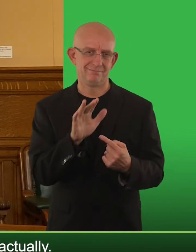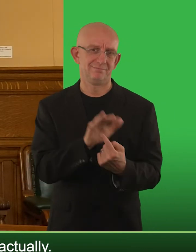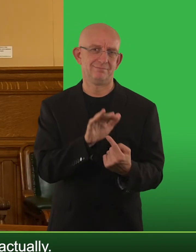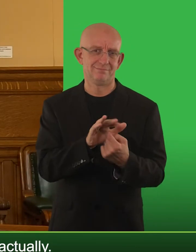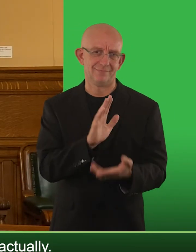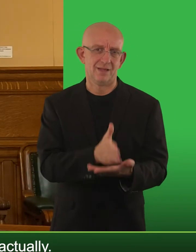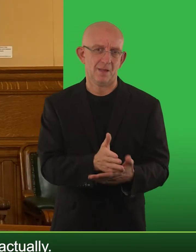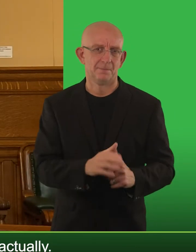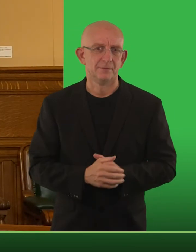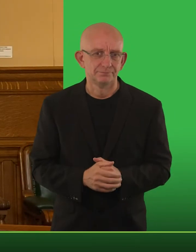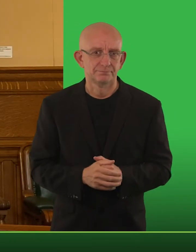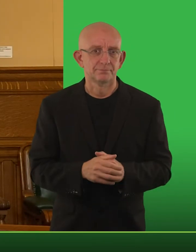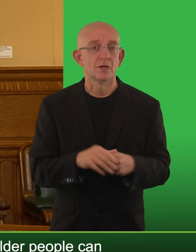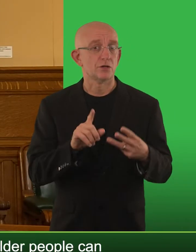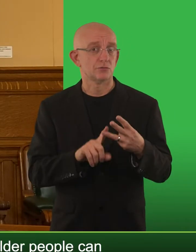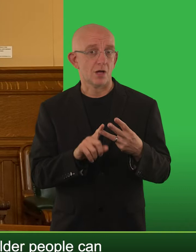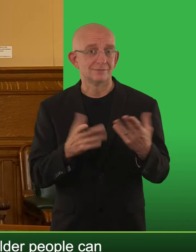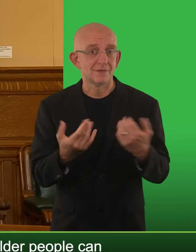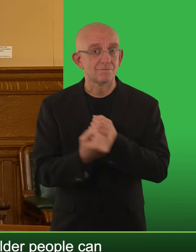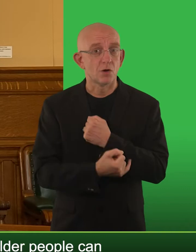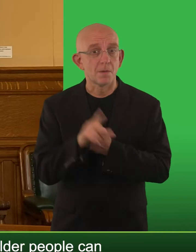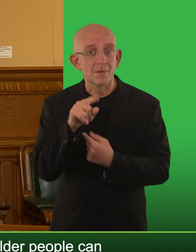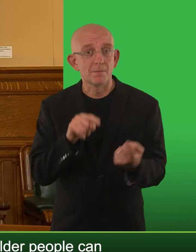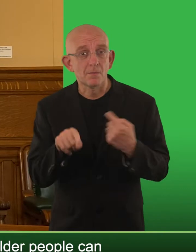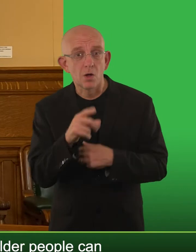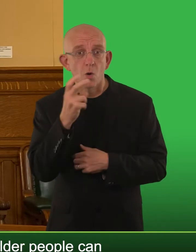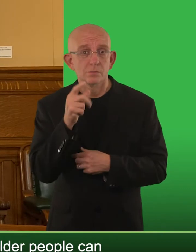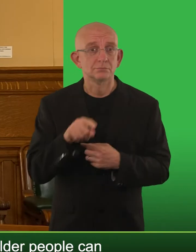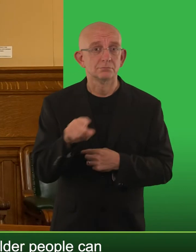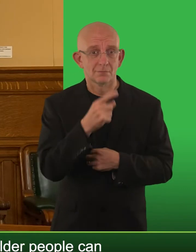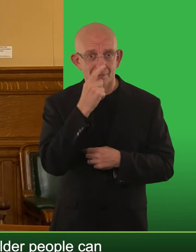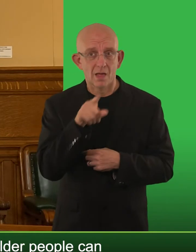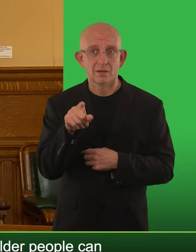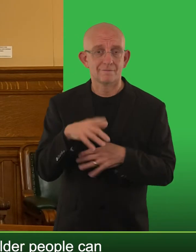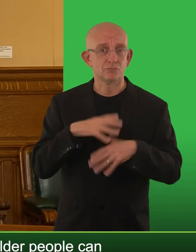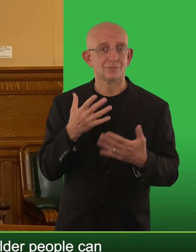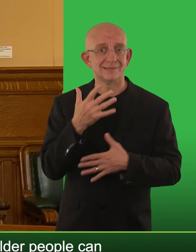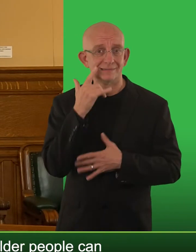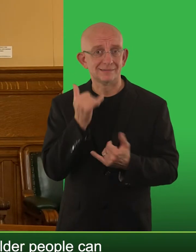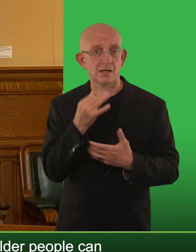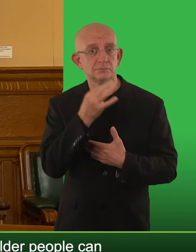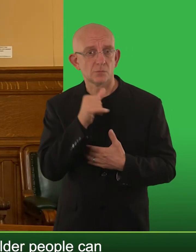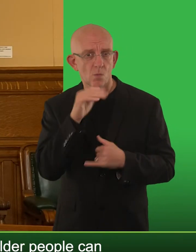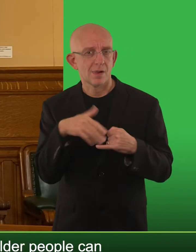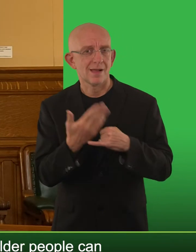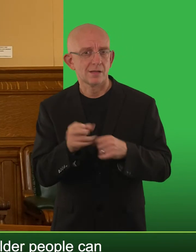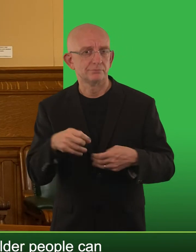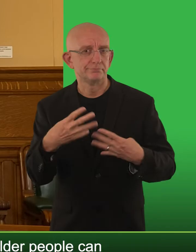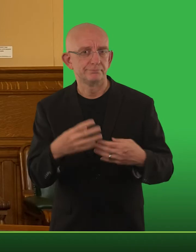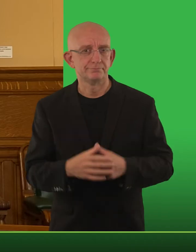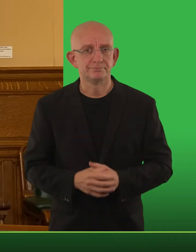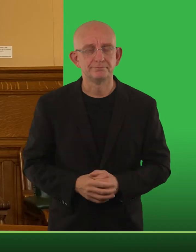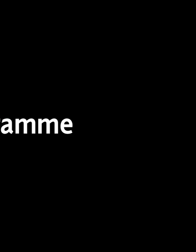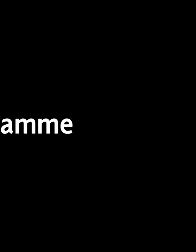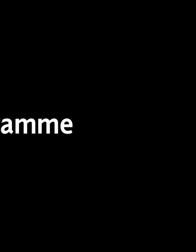remains pretty critical, actually. And third one, vulnerable people and older people can still order free tests, and there'll be a link at the